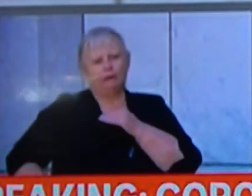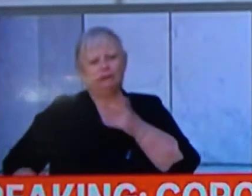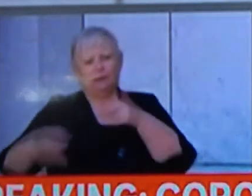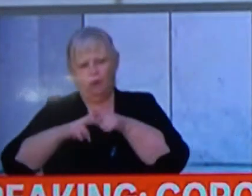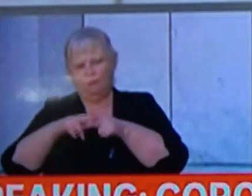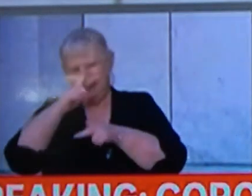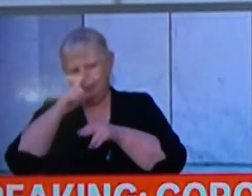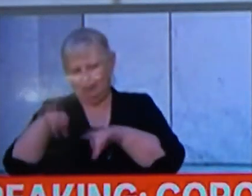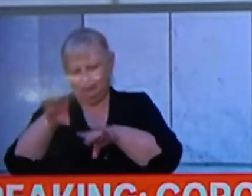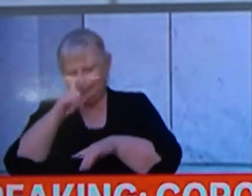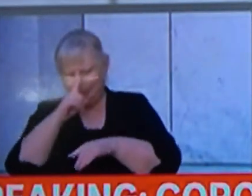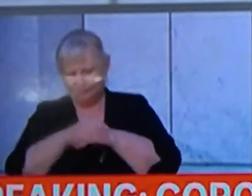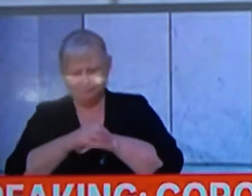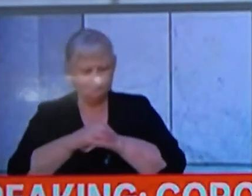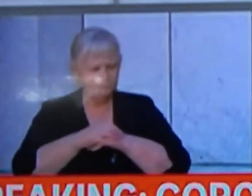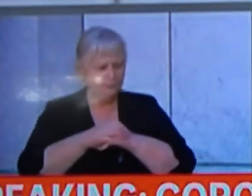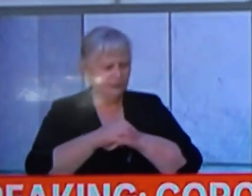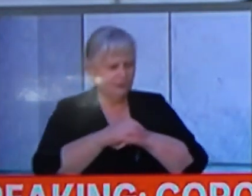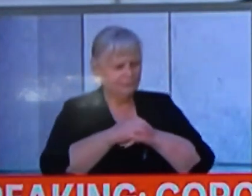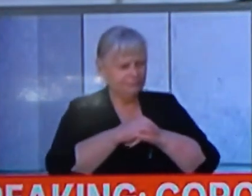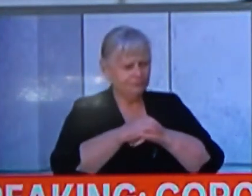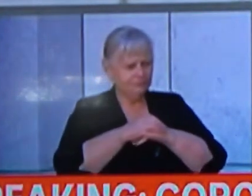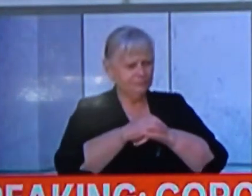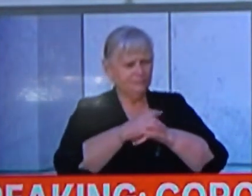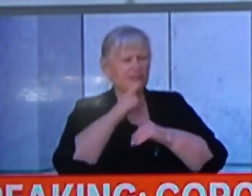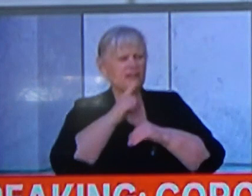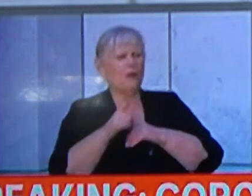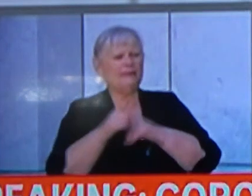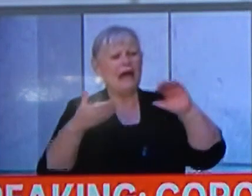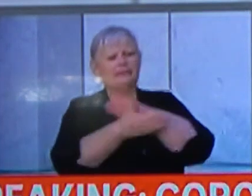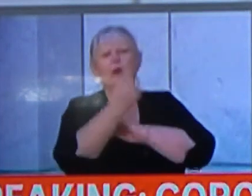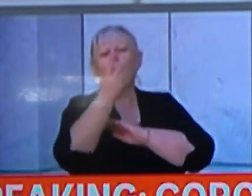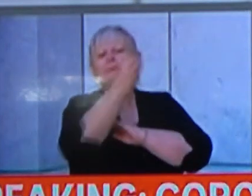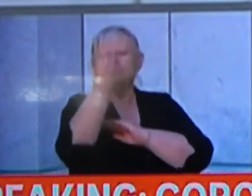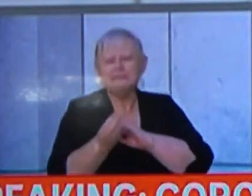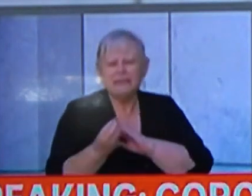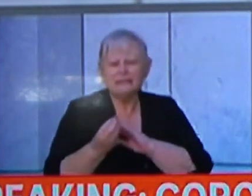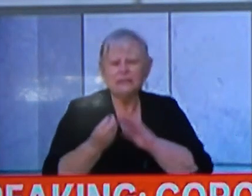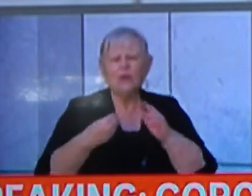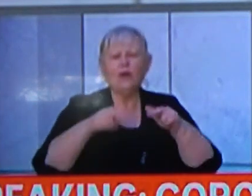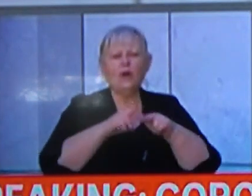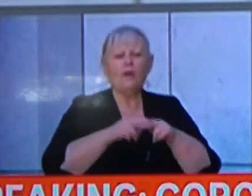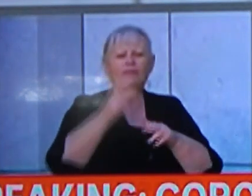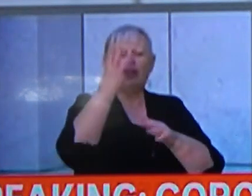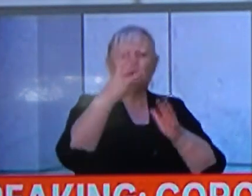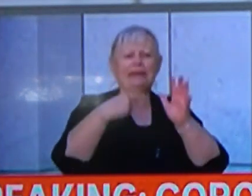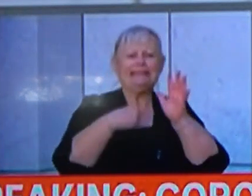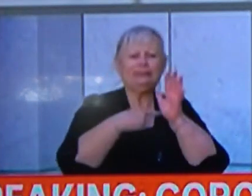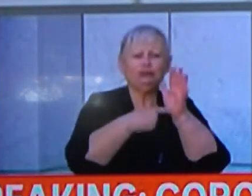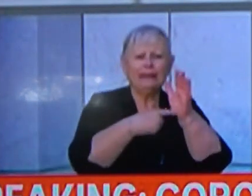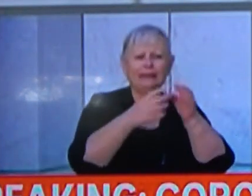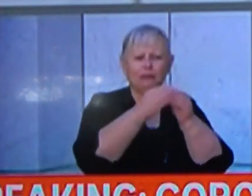hard-working Australians. This comprises less than 1% of the $3 trillion